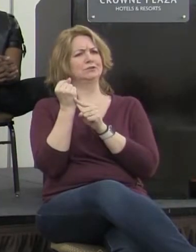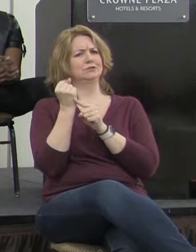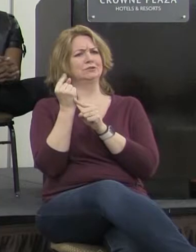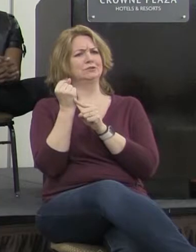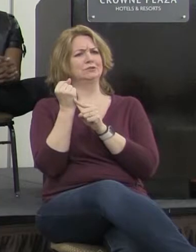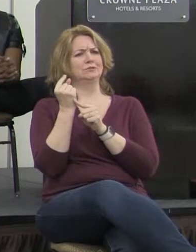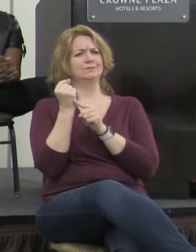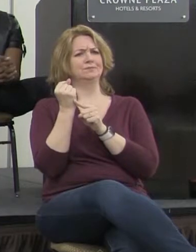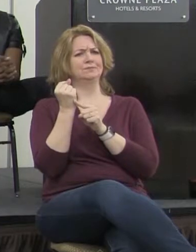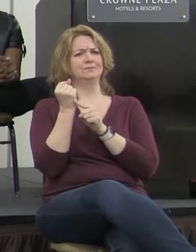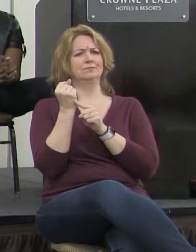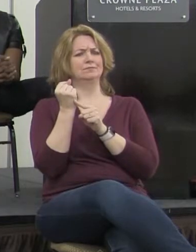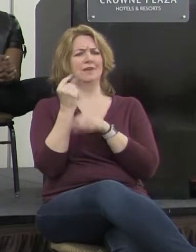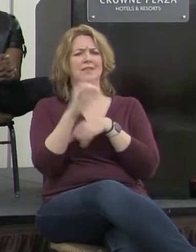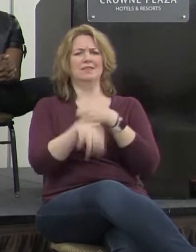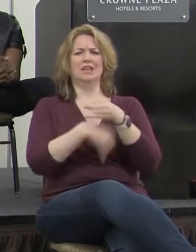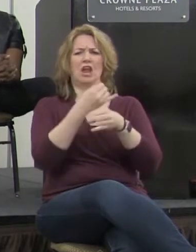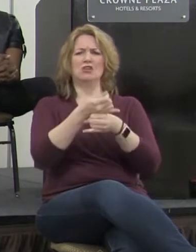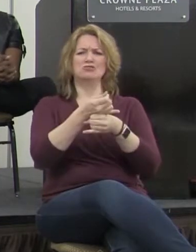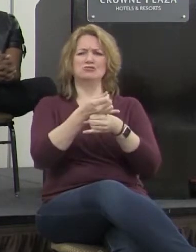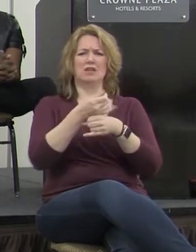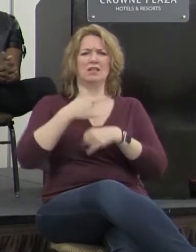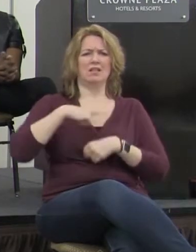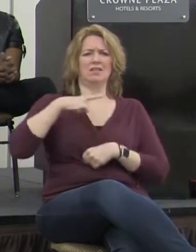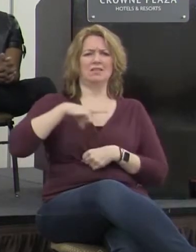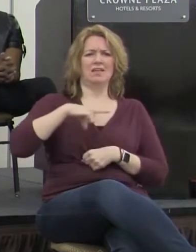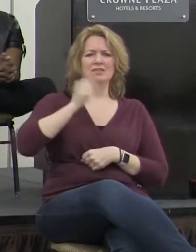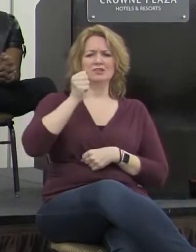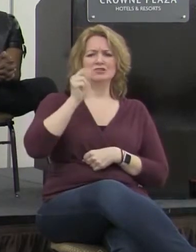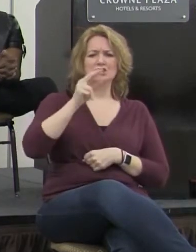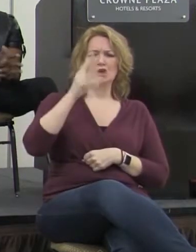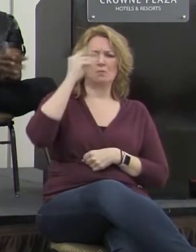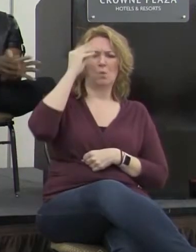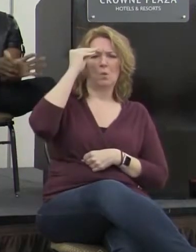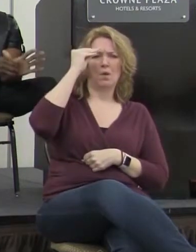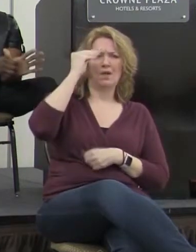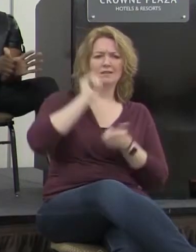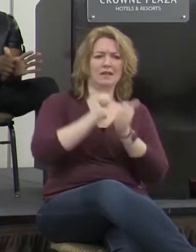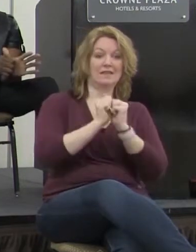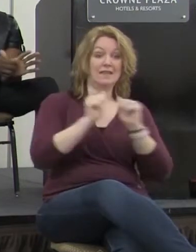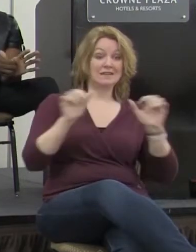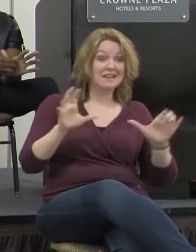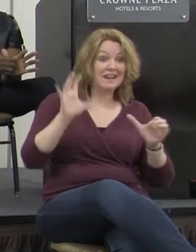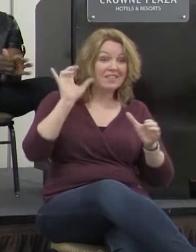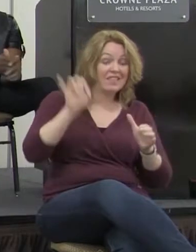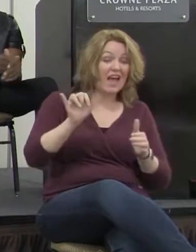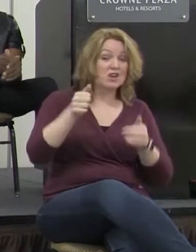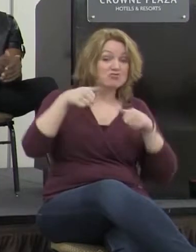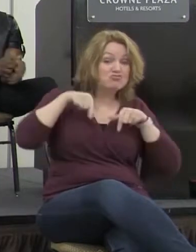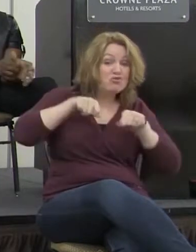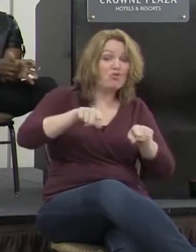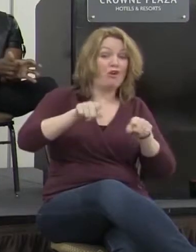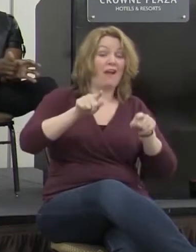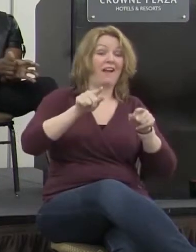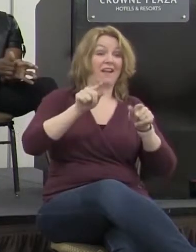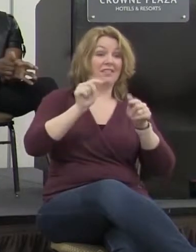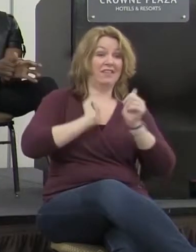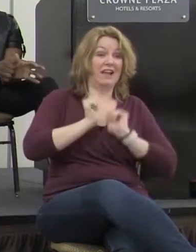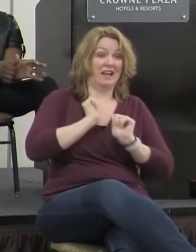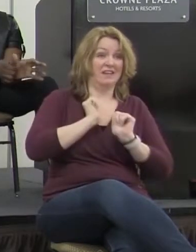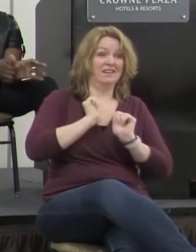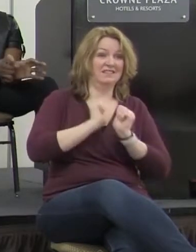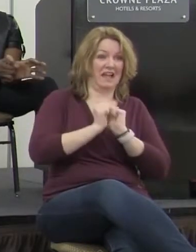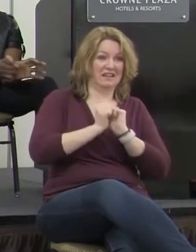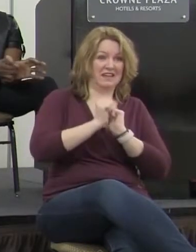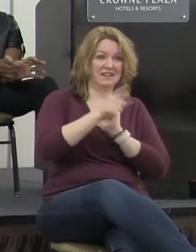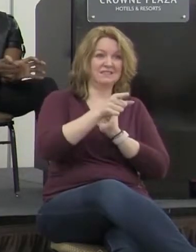it was an International Leather Serve Boy contest, and they actually did that race play scene at the contest. Yes.